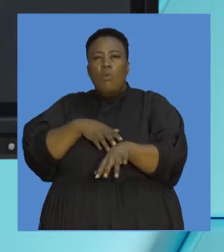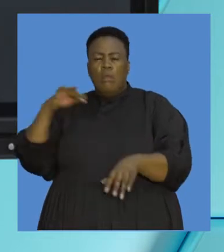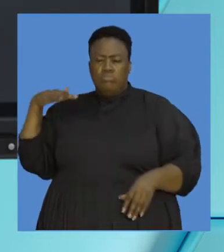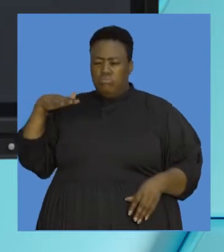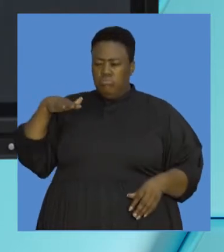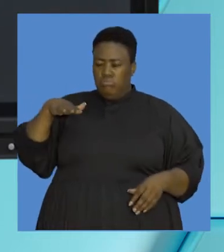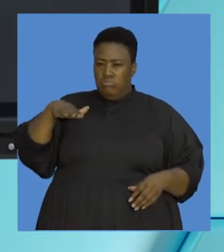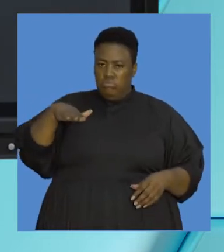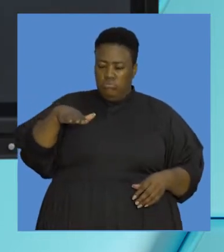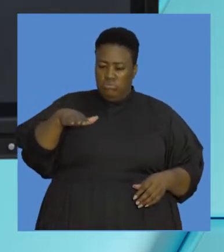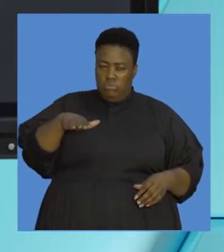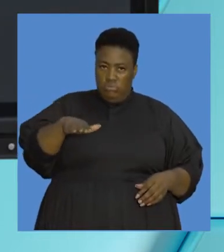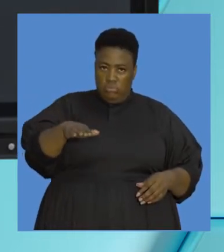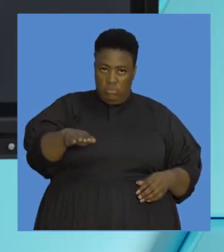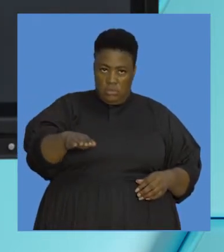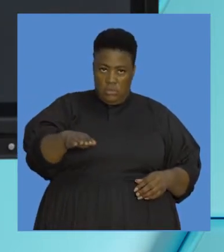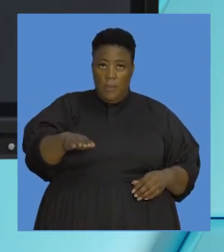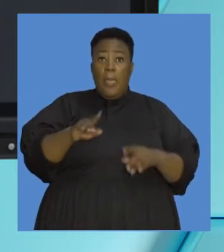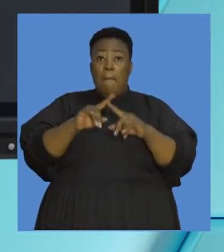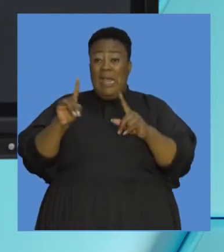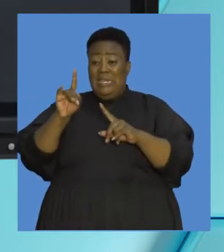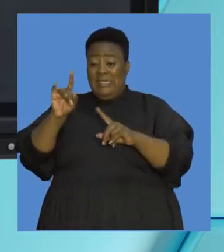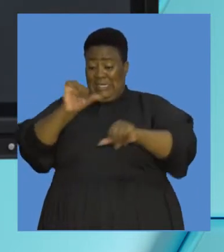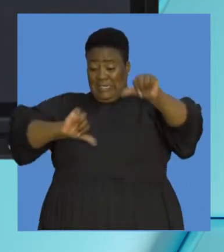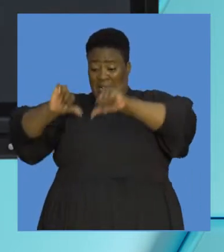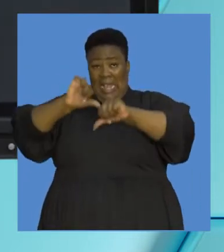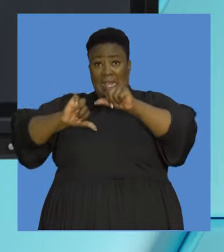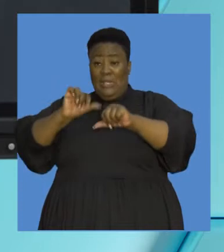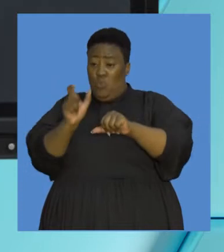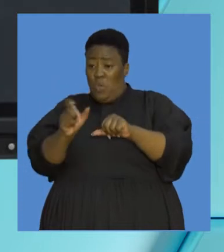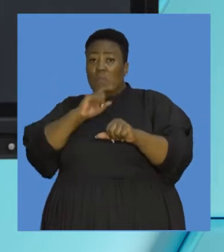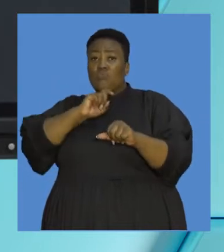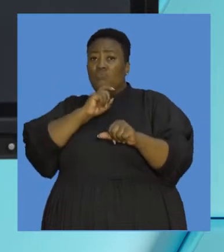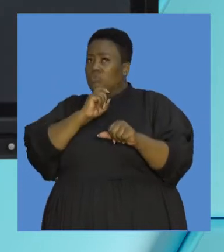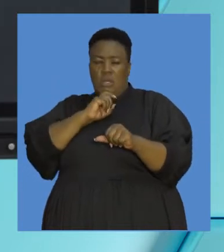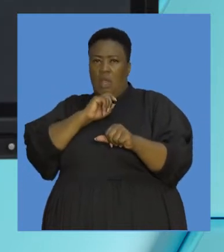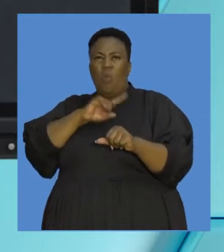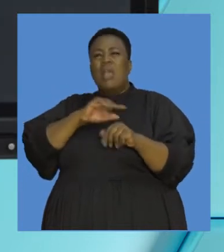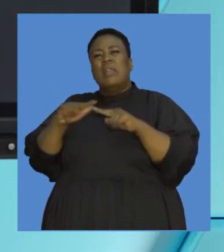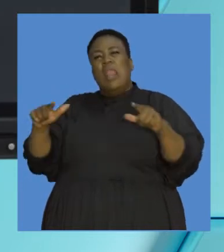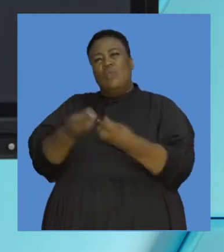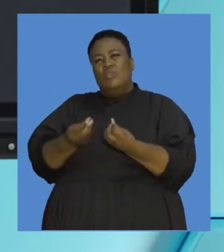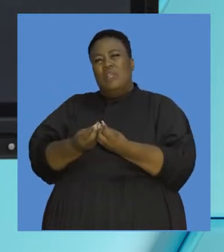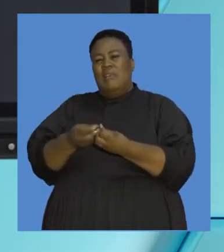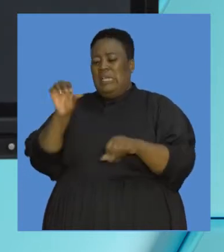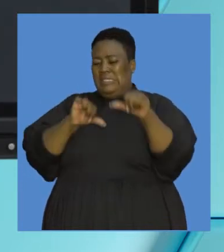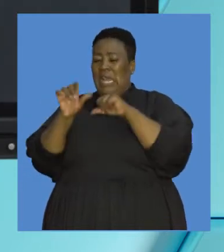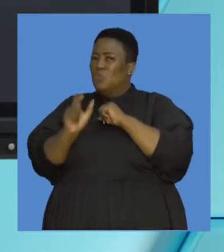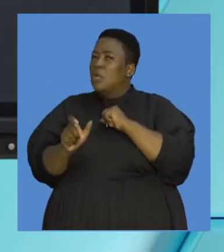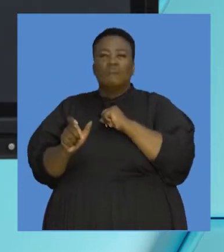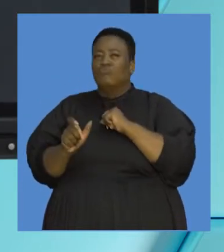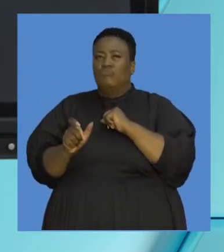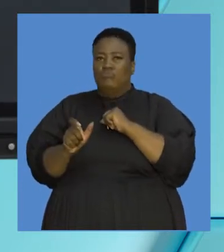we don't use the word decelerating because it's a language thing. It's not a science